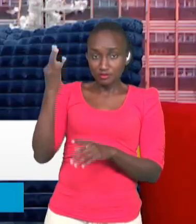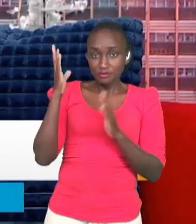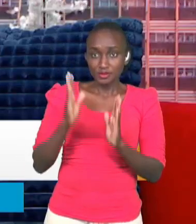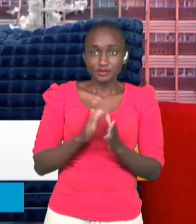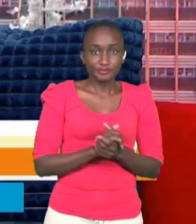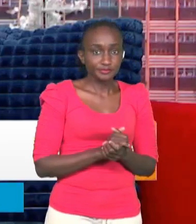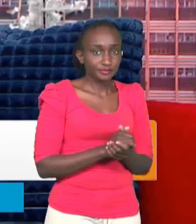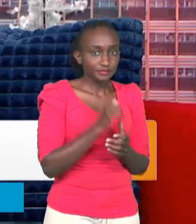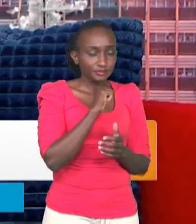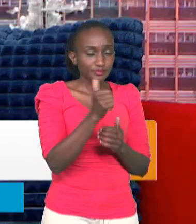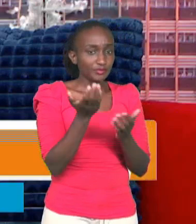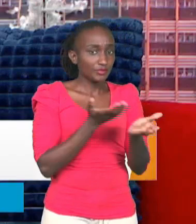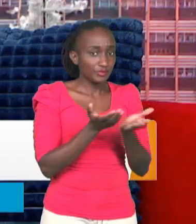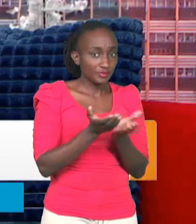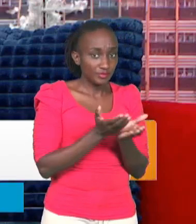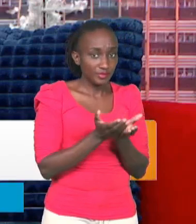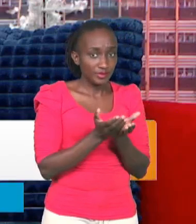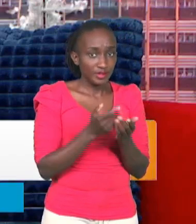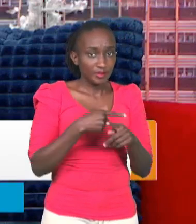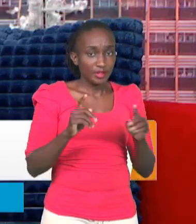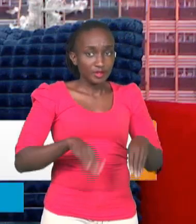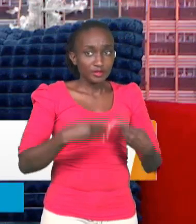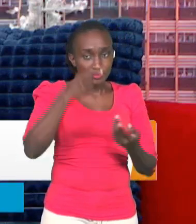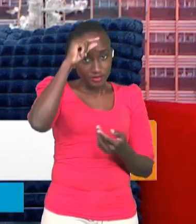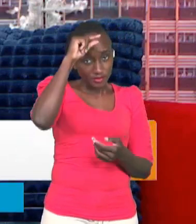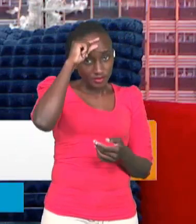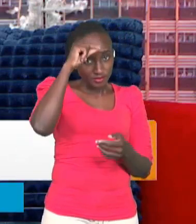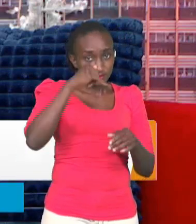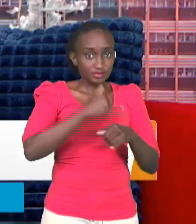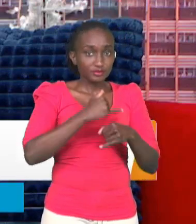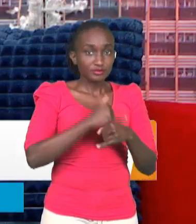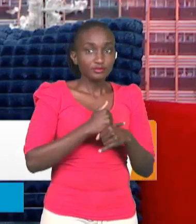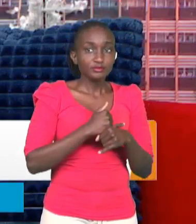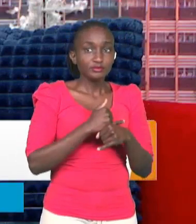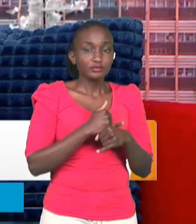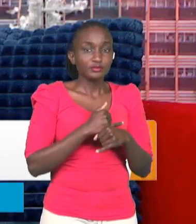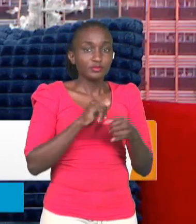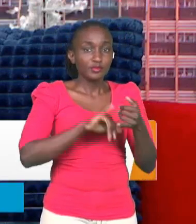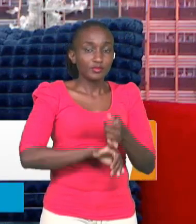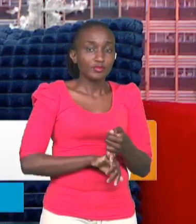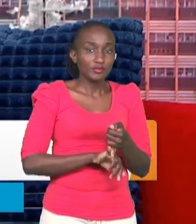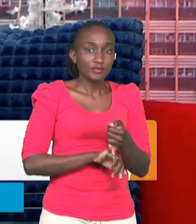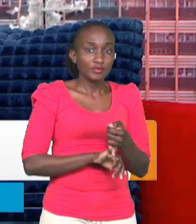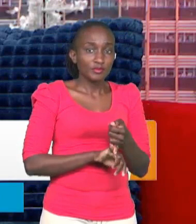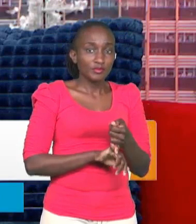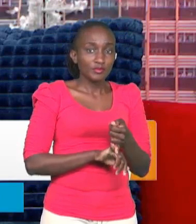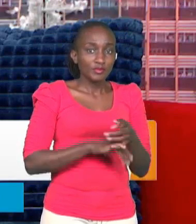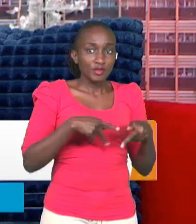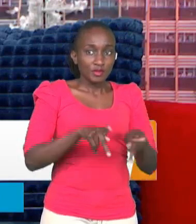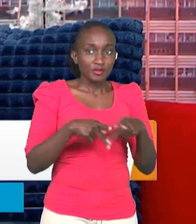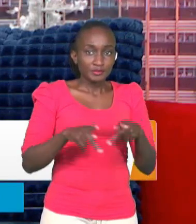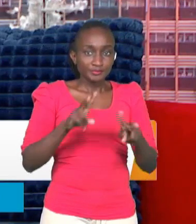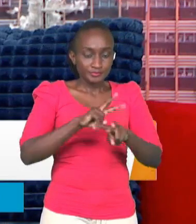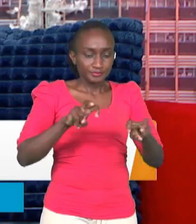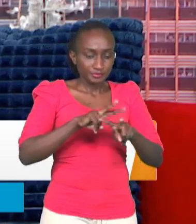it is being commercialized. I think it also gives the government or in the institutions that manages marriages an opportunity to vet and